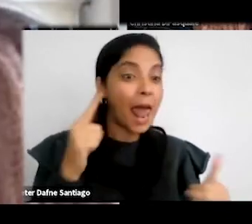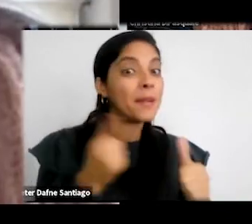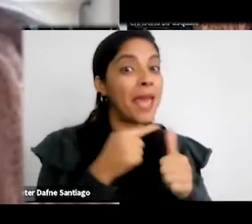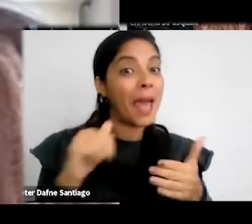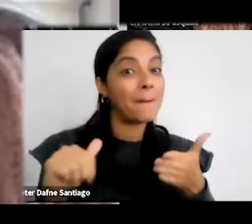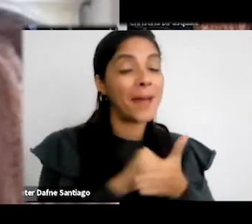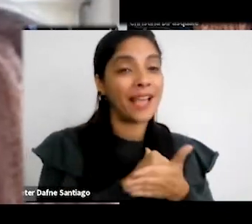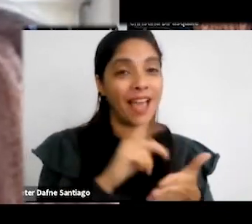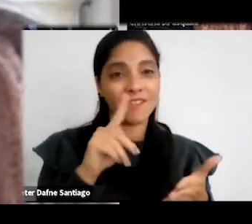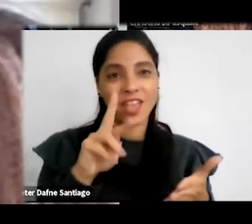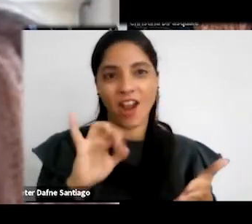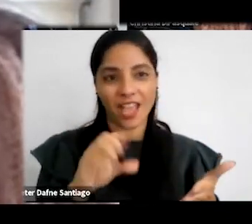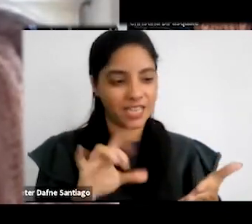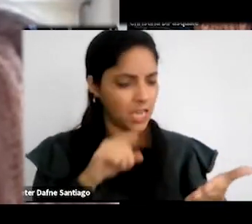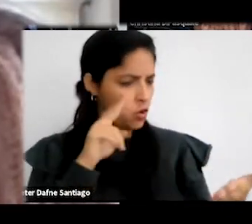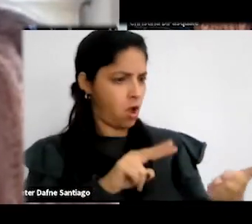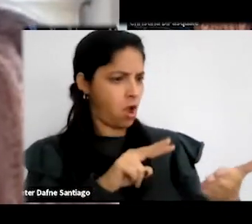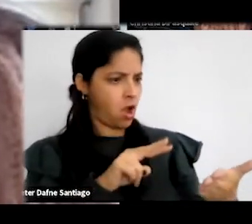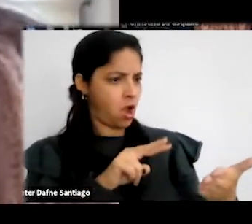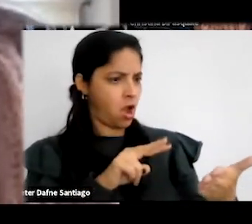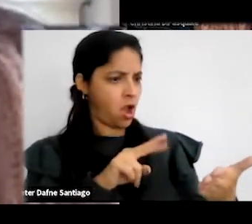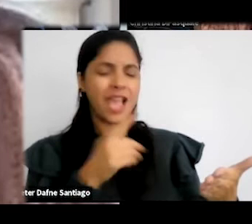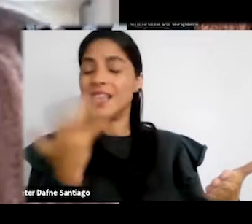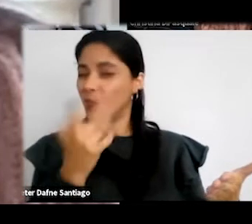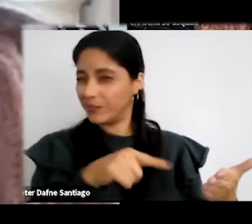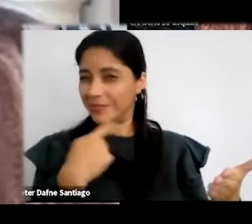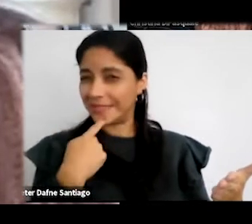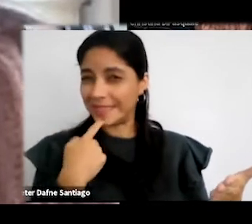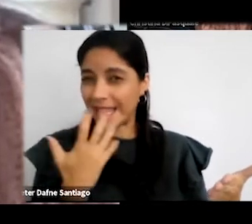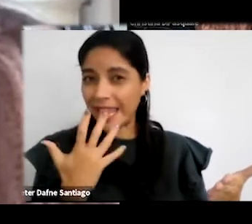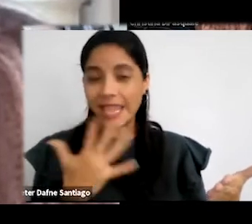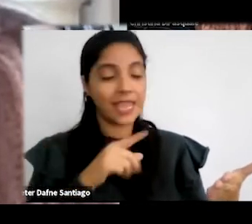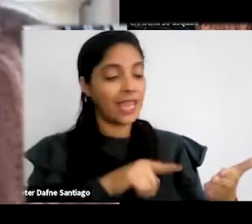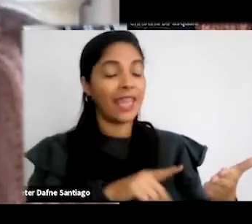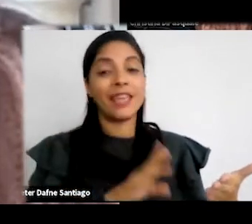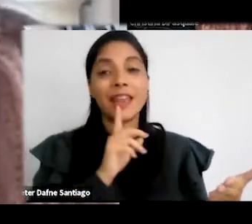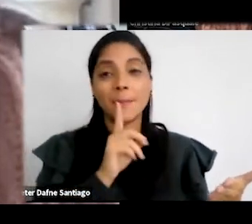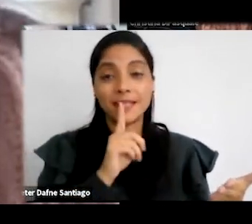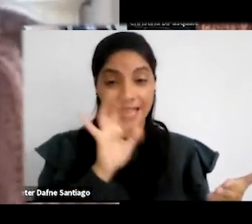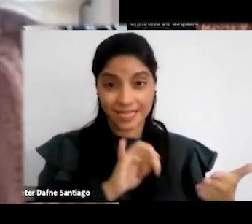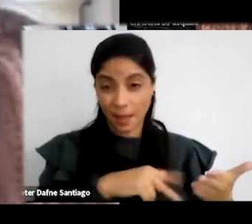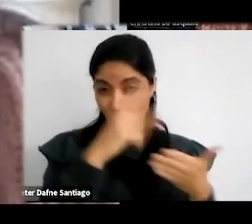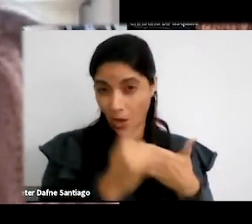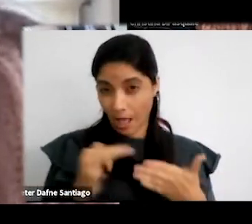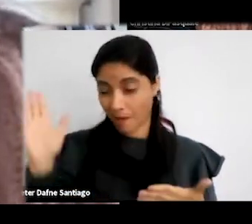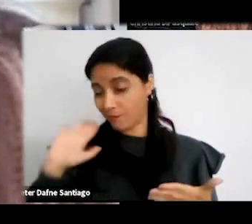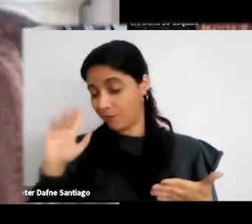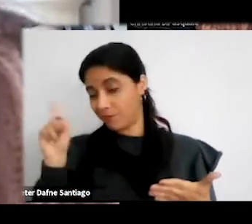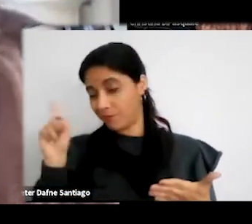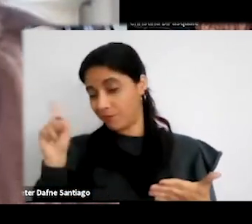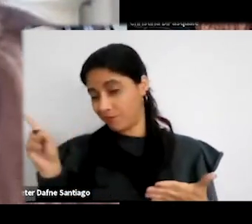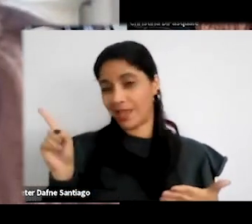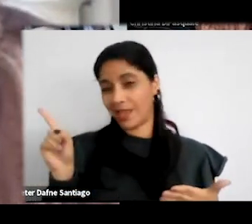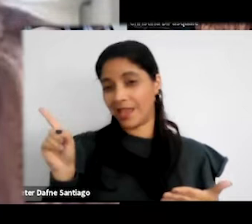it said was, first of all, that Realidades, the program that they did on the coup in Chile in